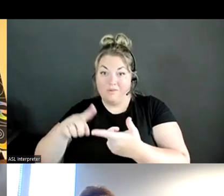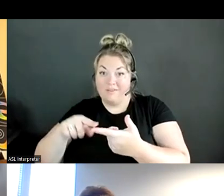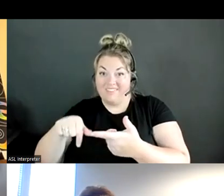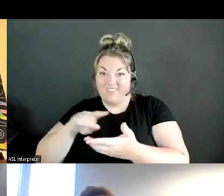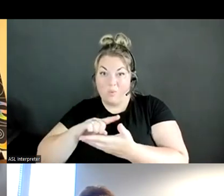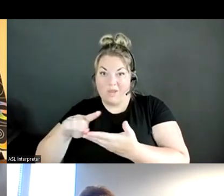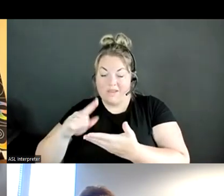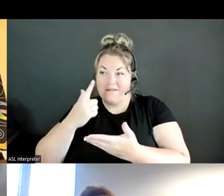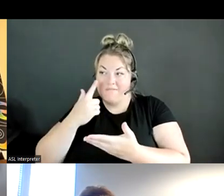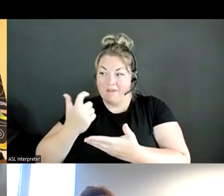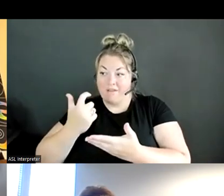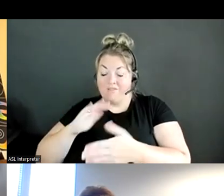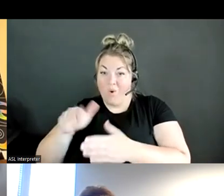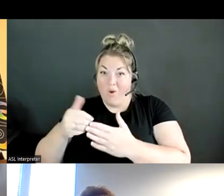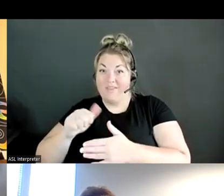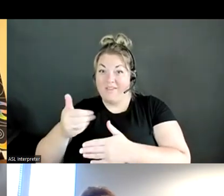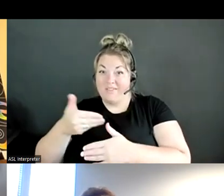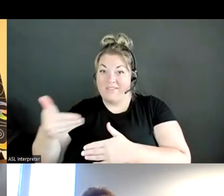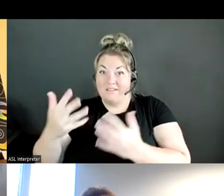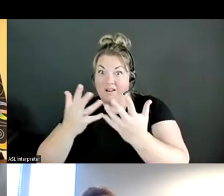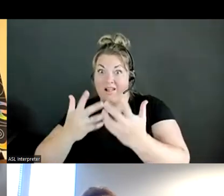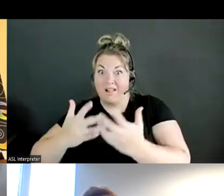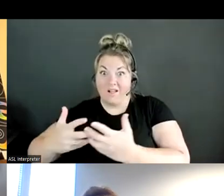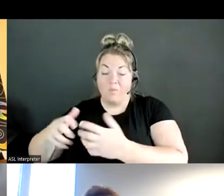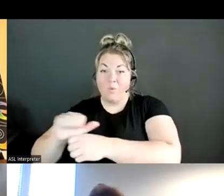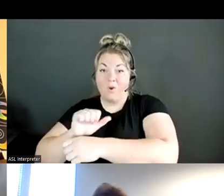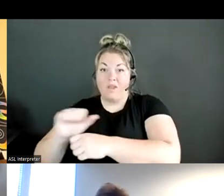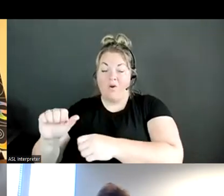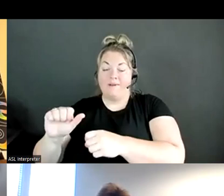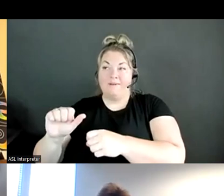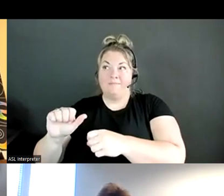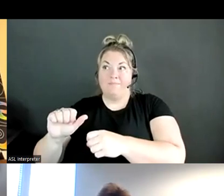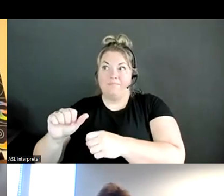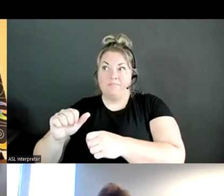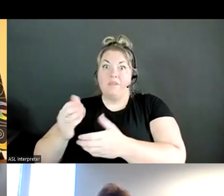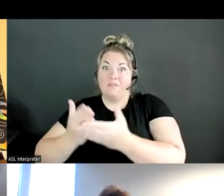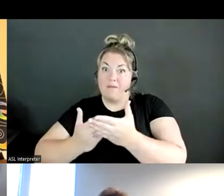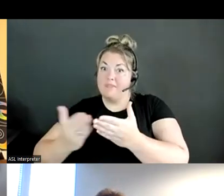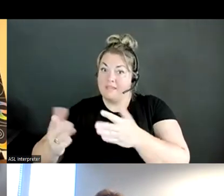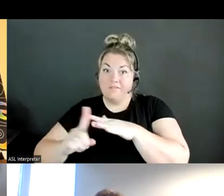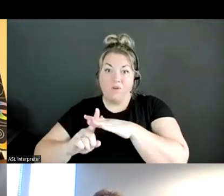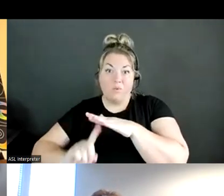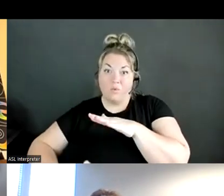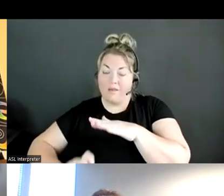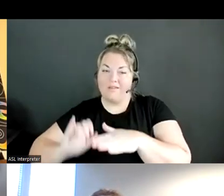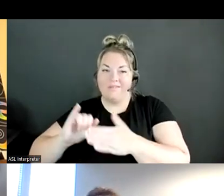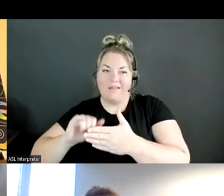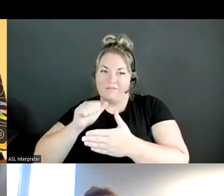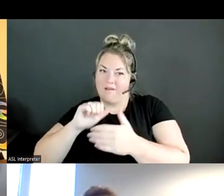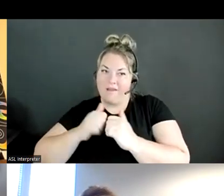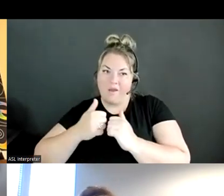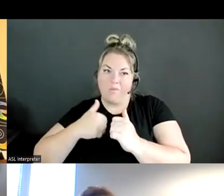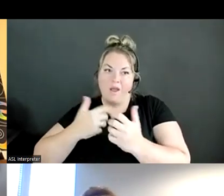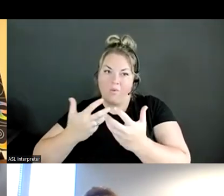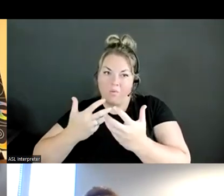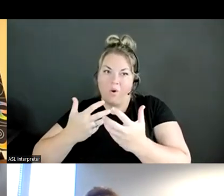because just with all the other things that we're working on, you know, things fall through the cracks, and that's not how I want it to be. I know